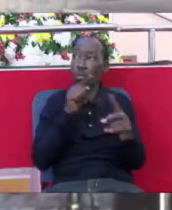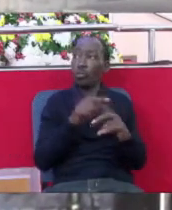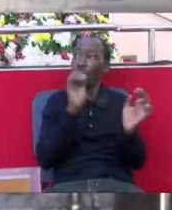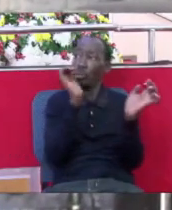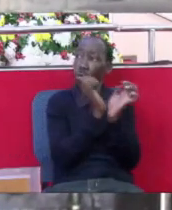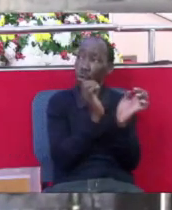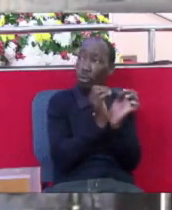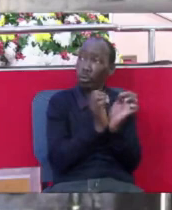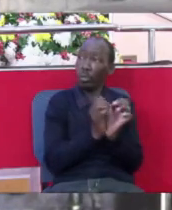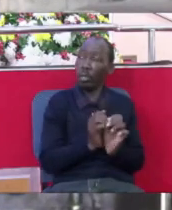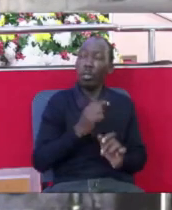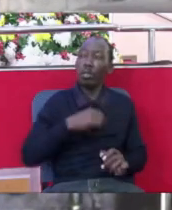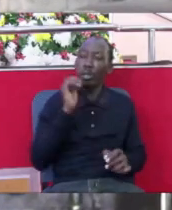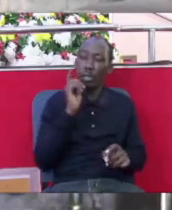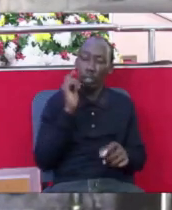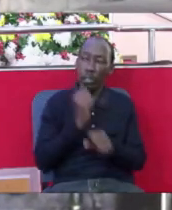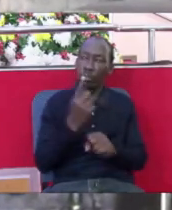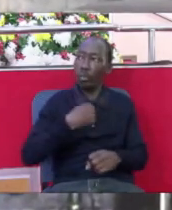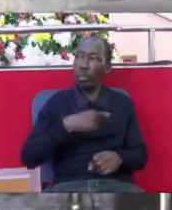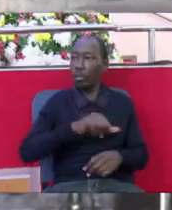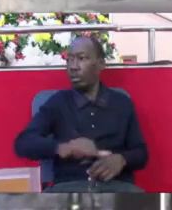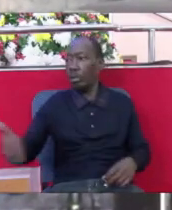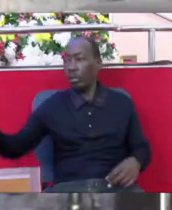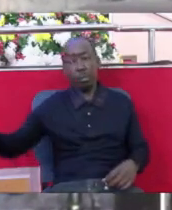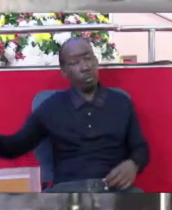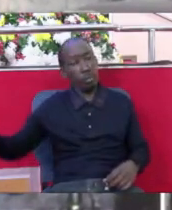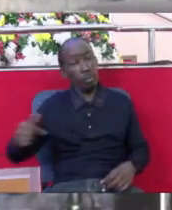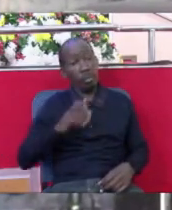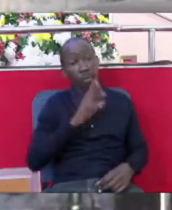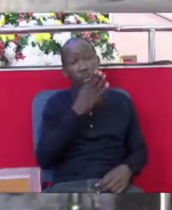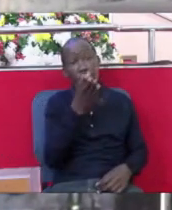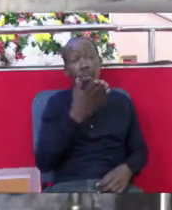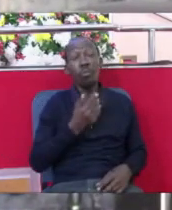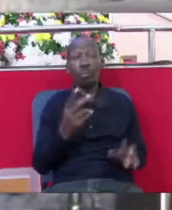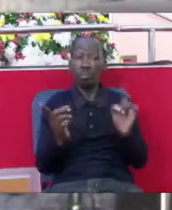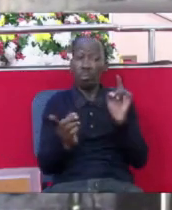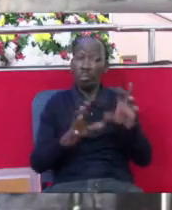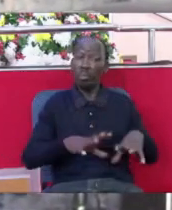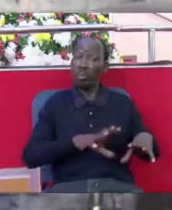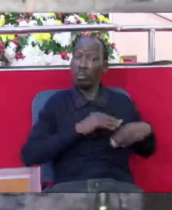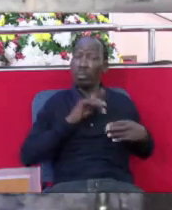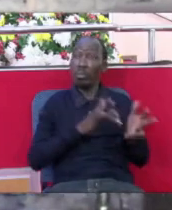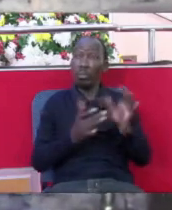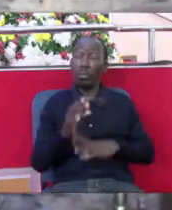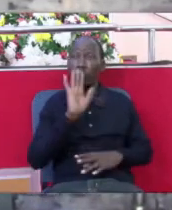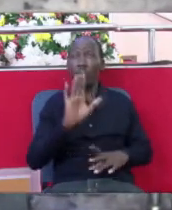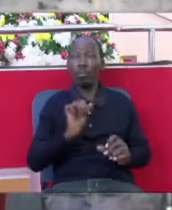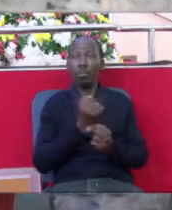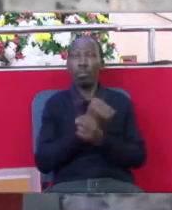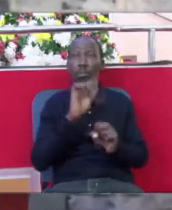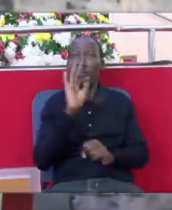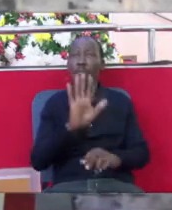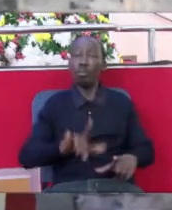He did for me and for many others. Na akanifanyia mimi na wengine wengi. So are you there and you'd like to receive Jesus as Lord and Savior of your life? Je, uko pale